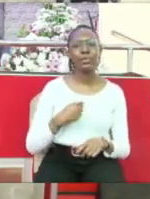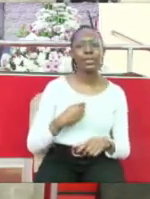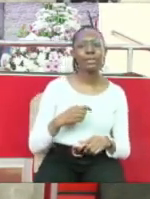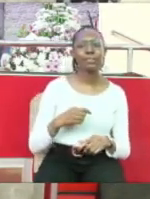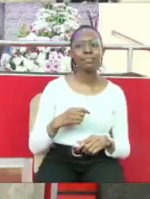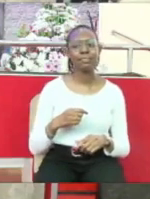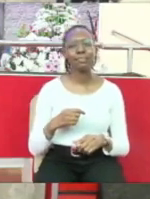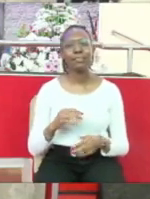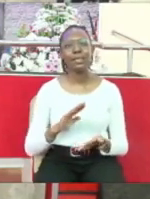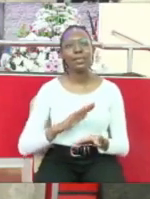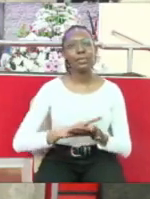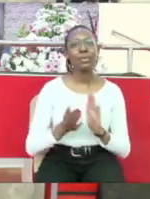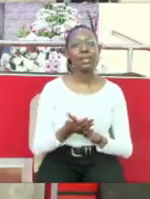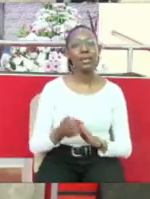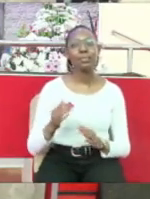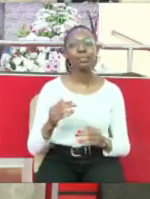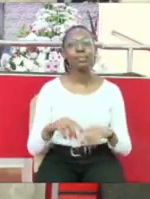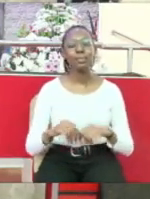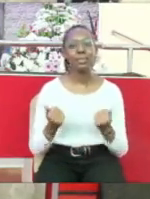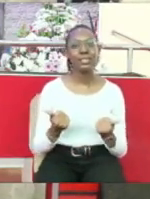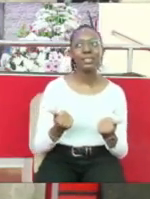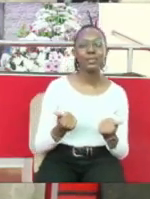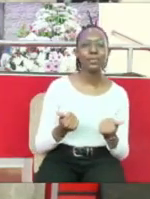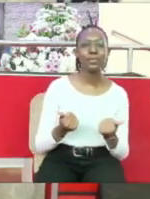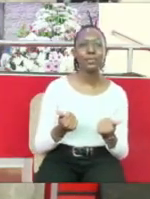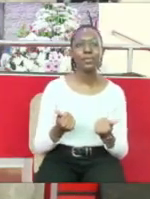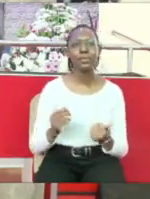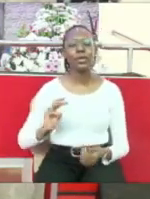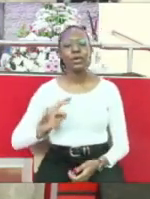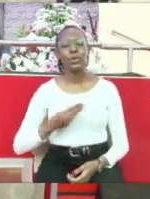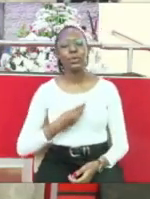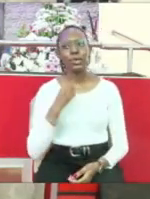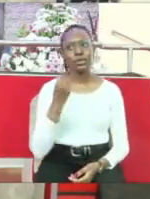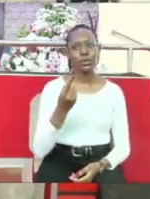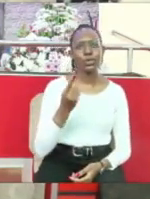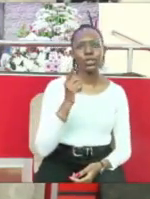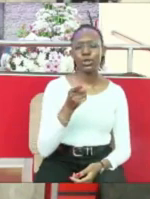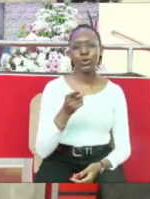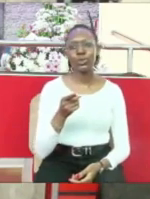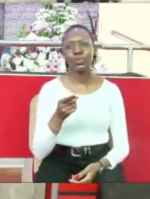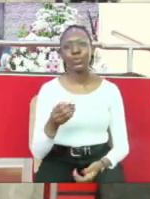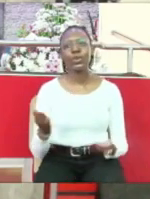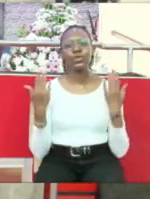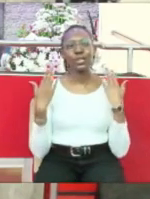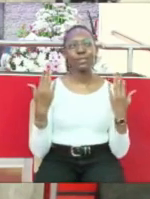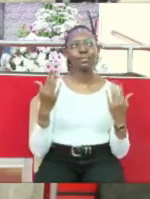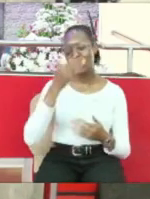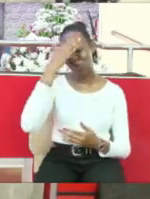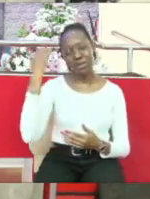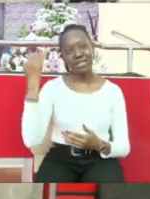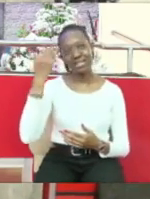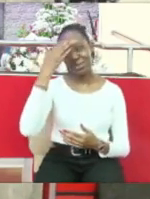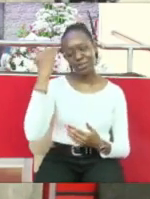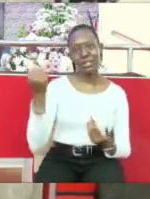Kwa sababu hatimaye ilisha. At first we were told we will forget there was a year called 2020. Mwanzo tuliambiwa kwamba tutasahau mwaka huu 2020.